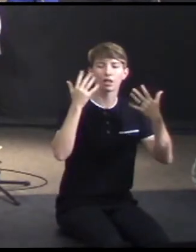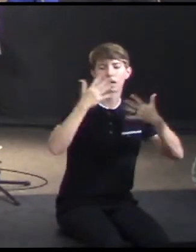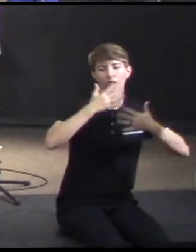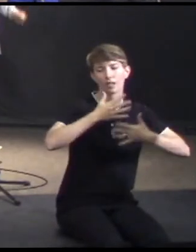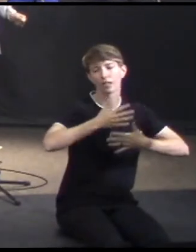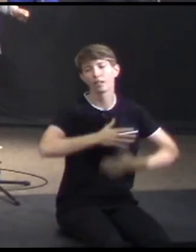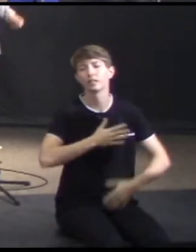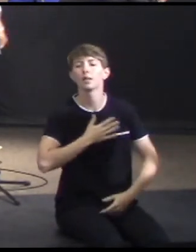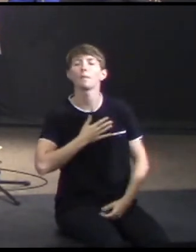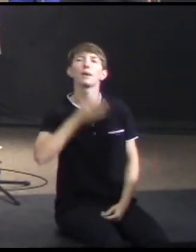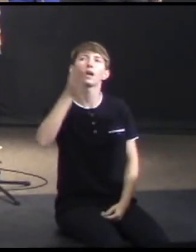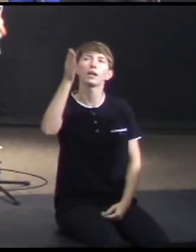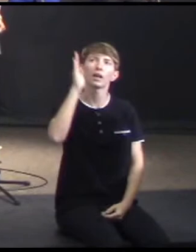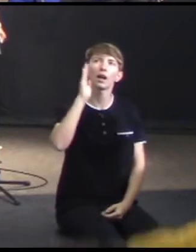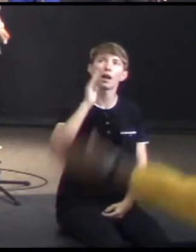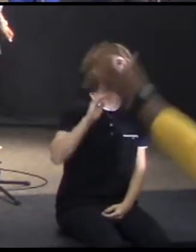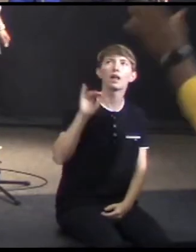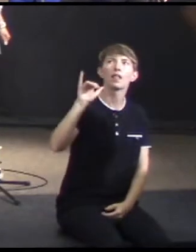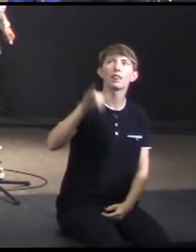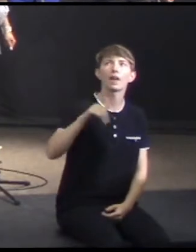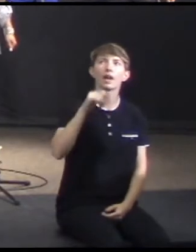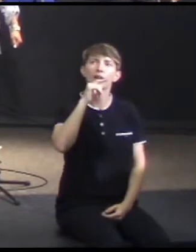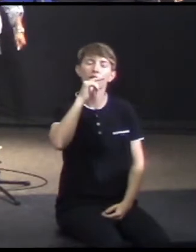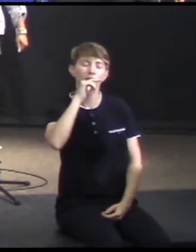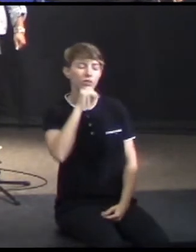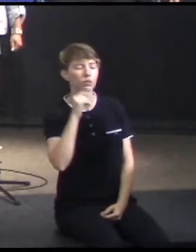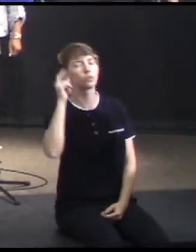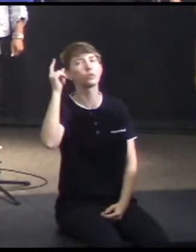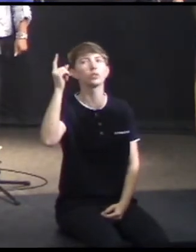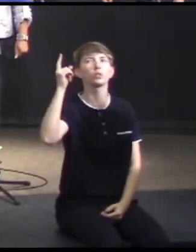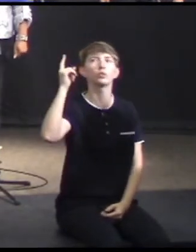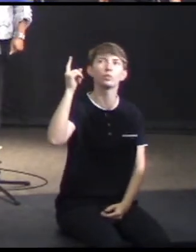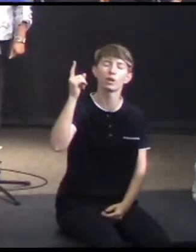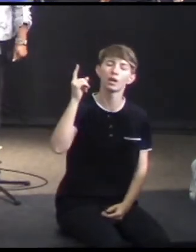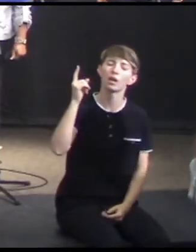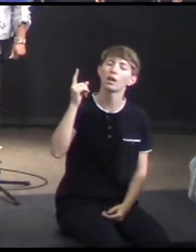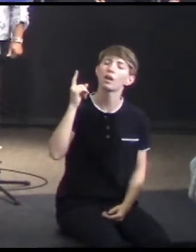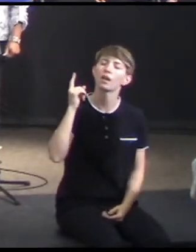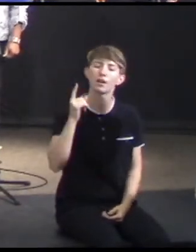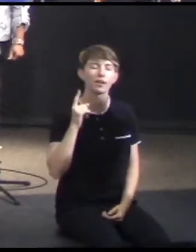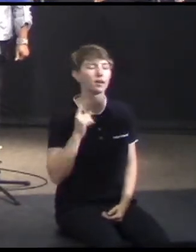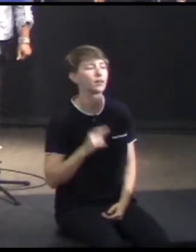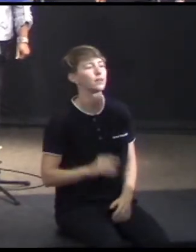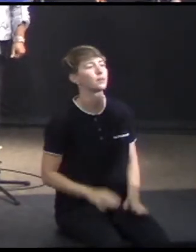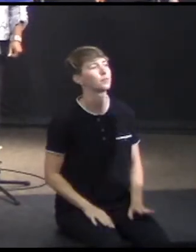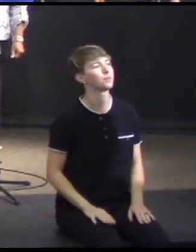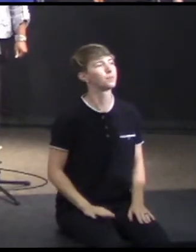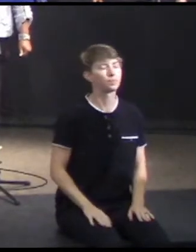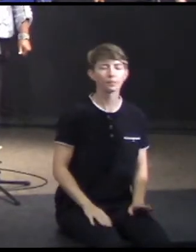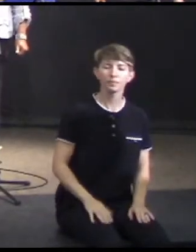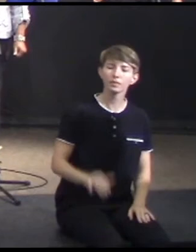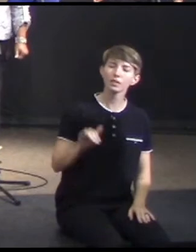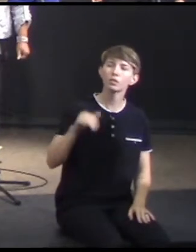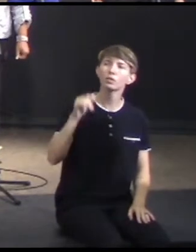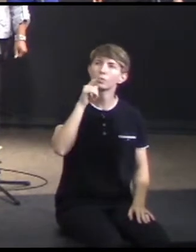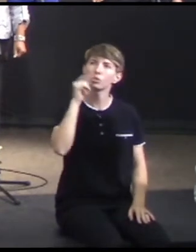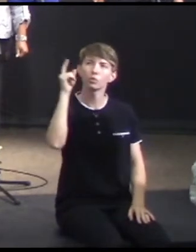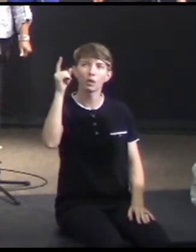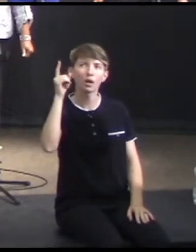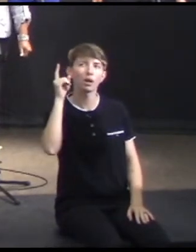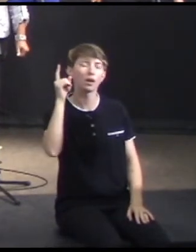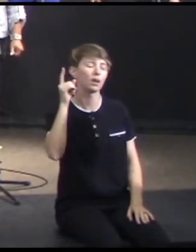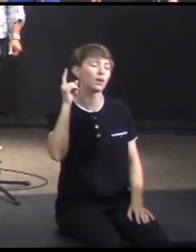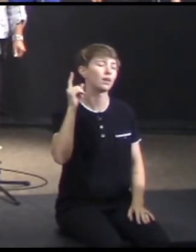in the darkness, my God. That is who you are. 'Cause that is who